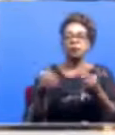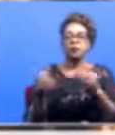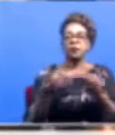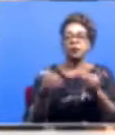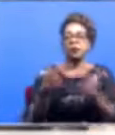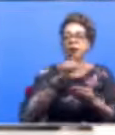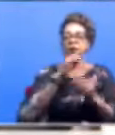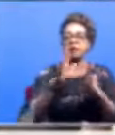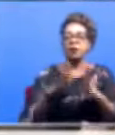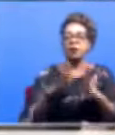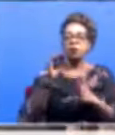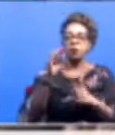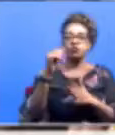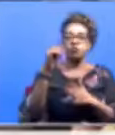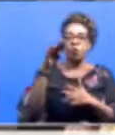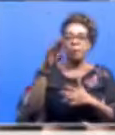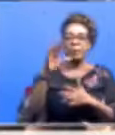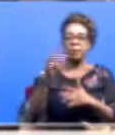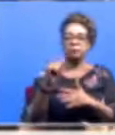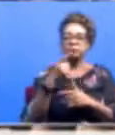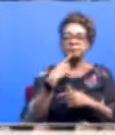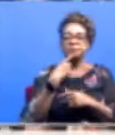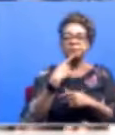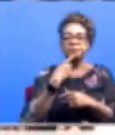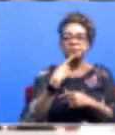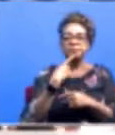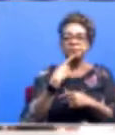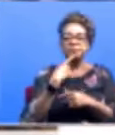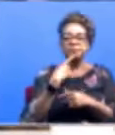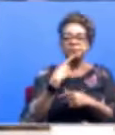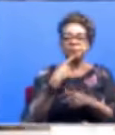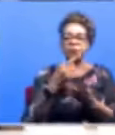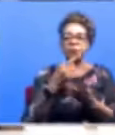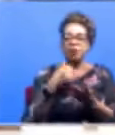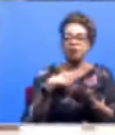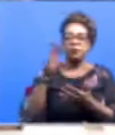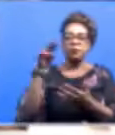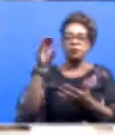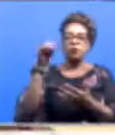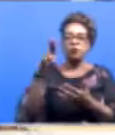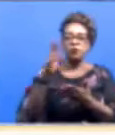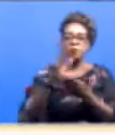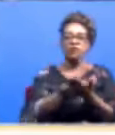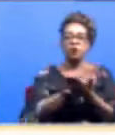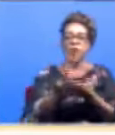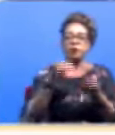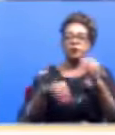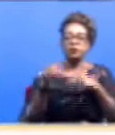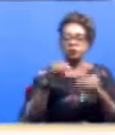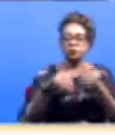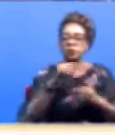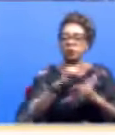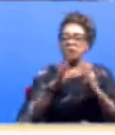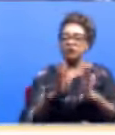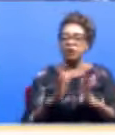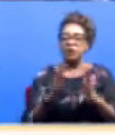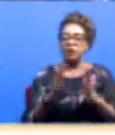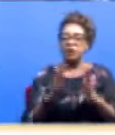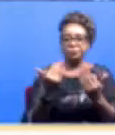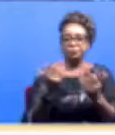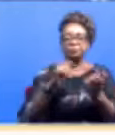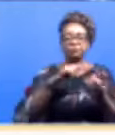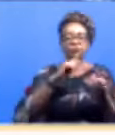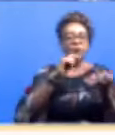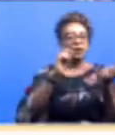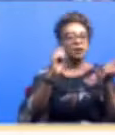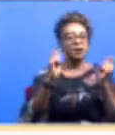Paul Otuoma. They claim that despite having an MOU before elections, the governor turned a deaf ear